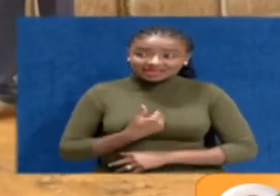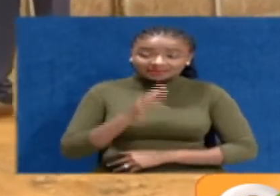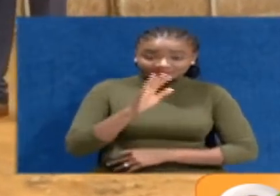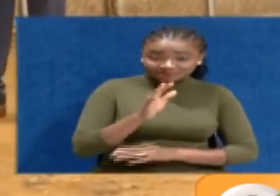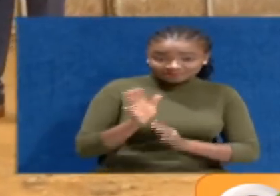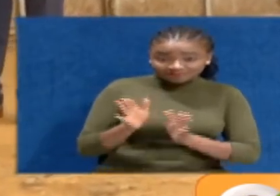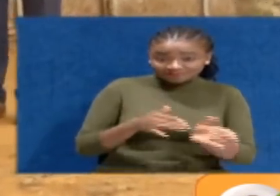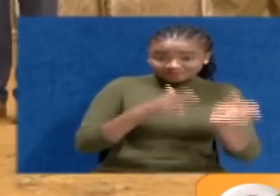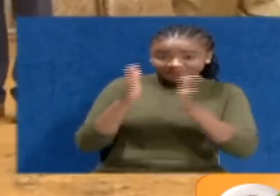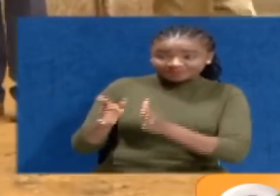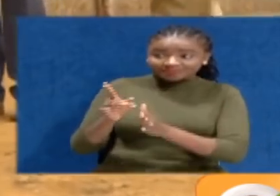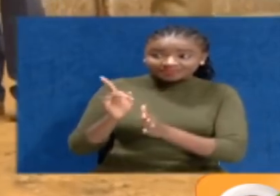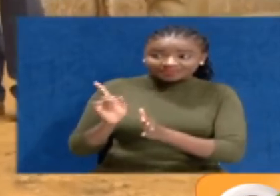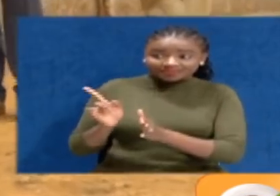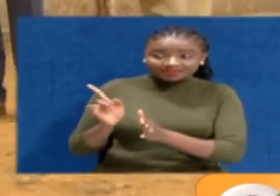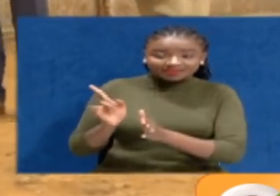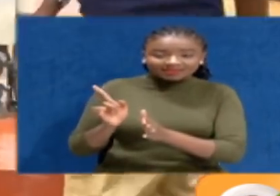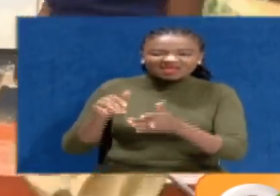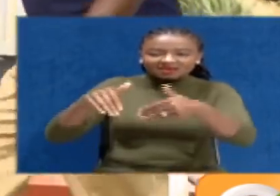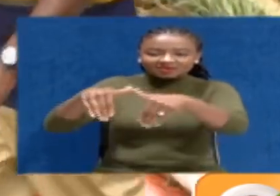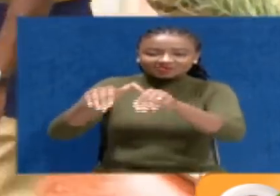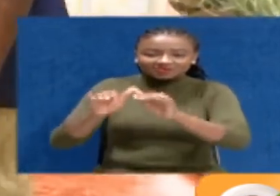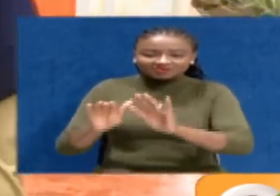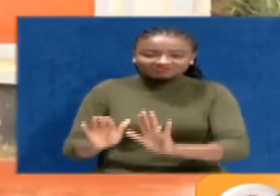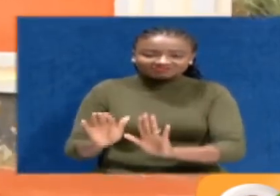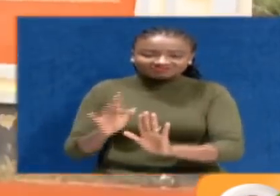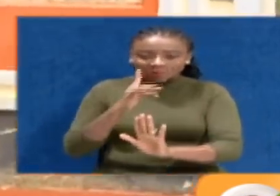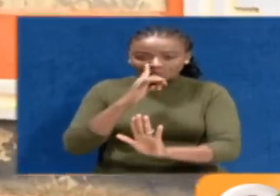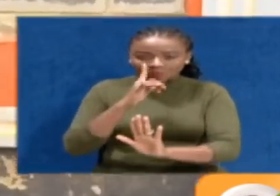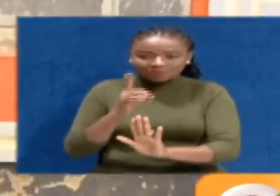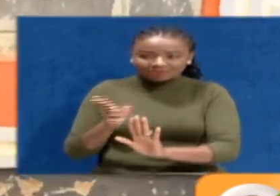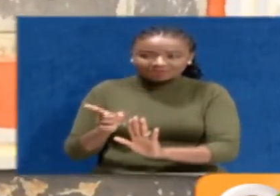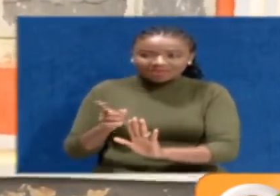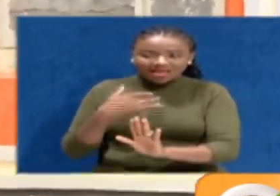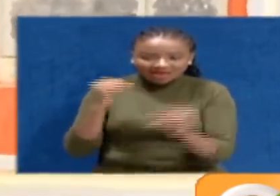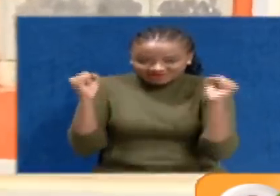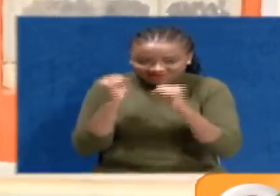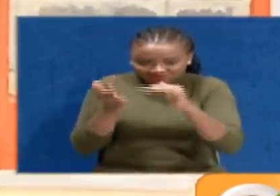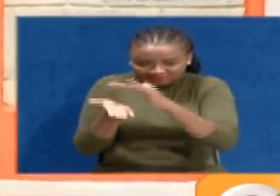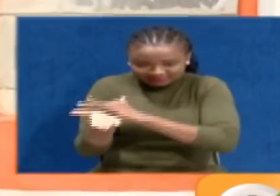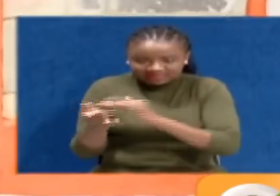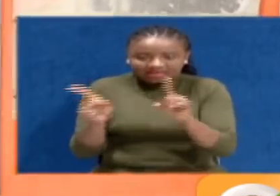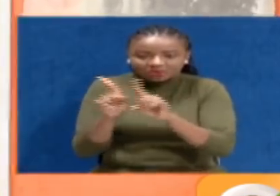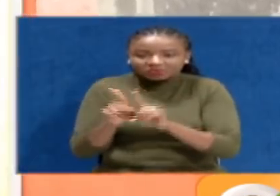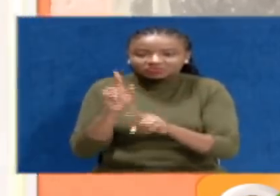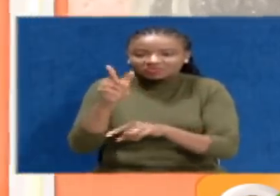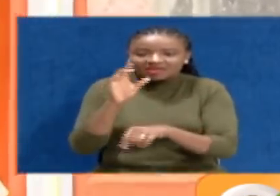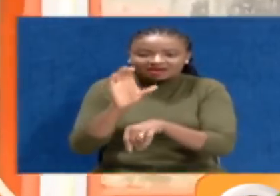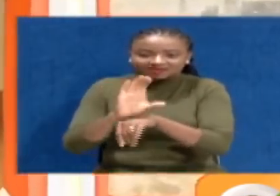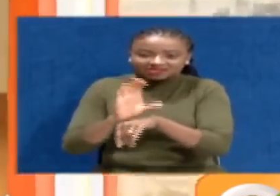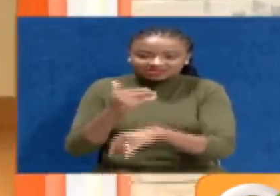just outside this compound is Kimbilio Funeral Home. The funeral home has a mortuary and a chapel.